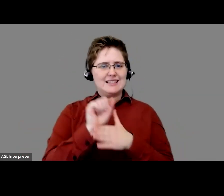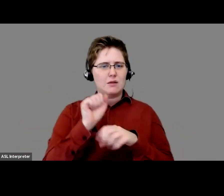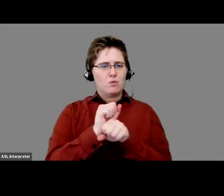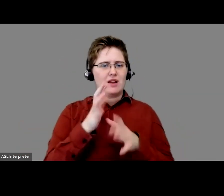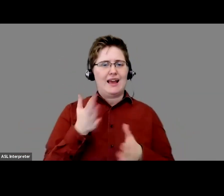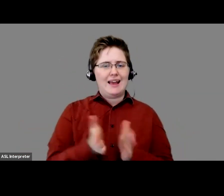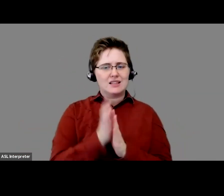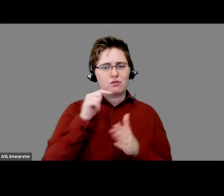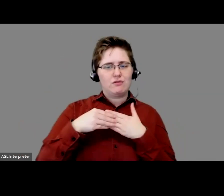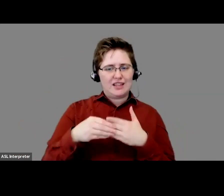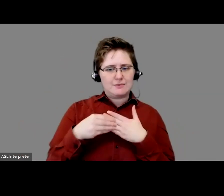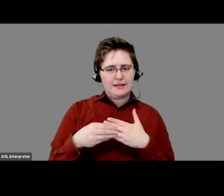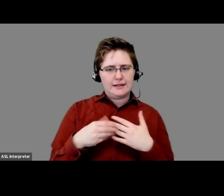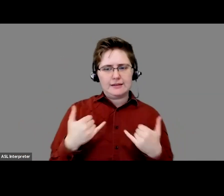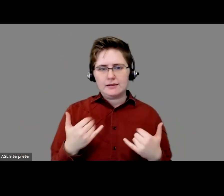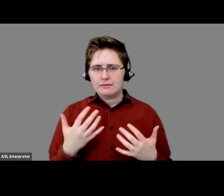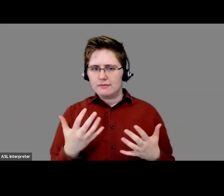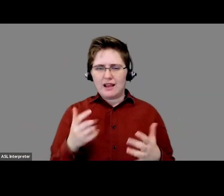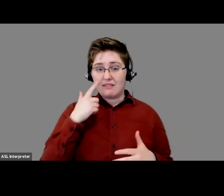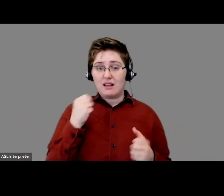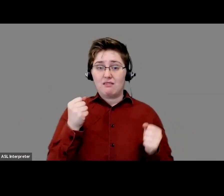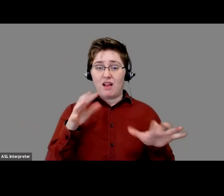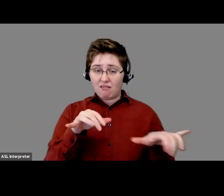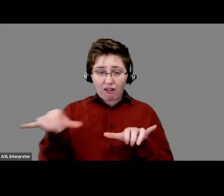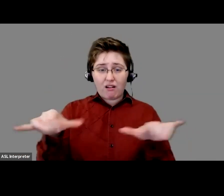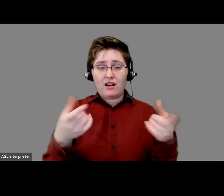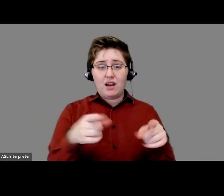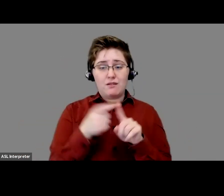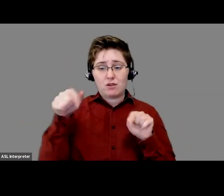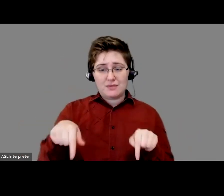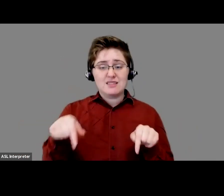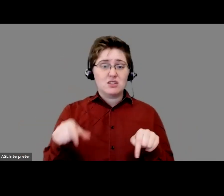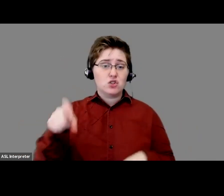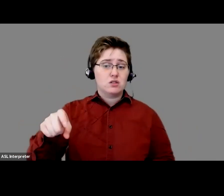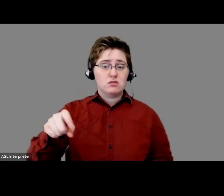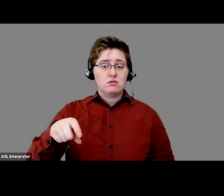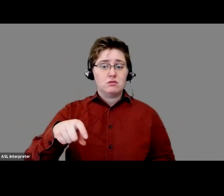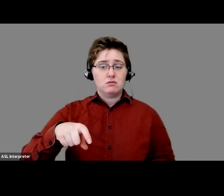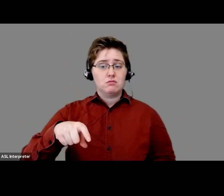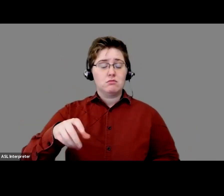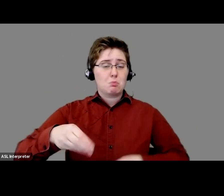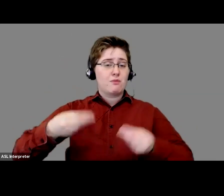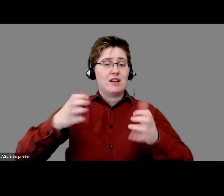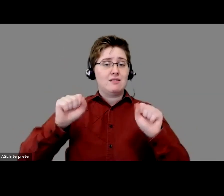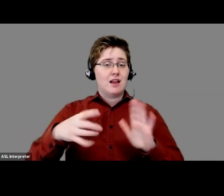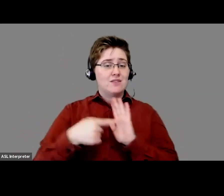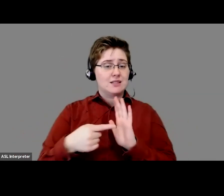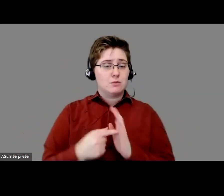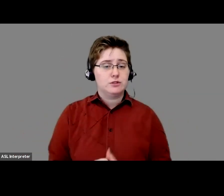some flexibility, right? And so I think there's a lot of commonality that's coming from this that should provide a lot of